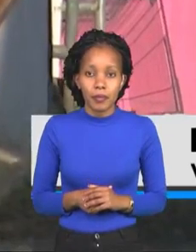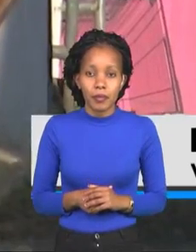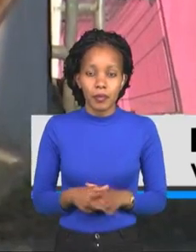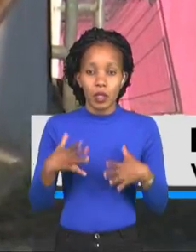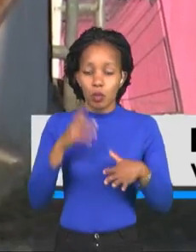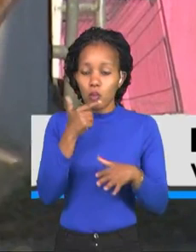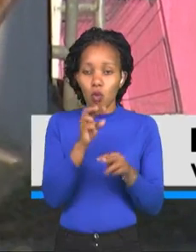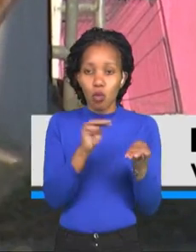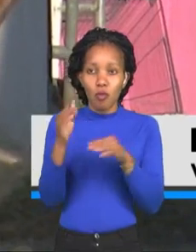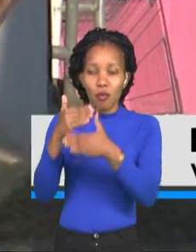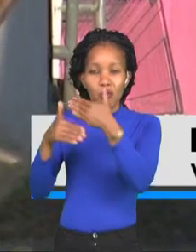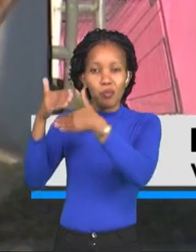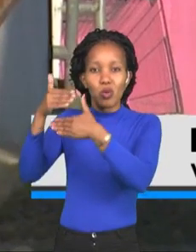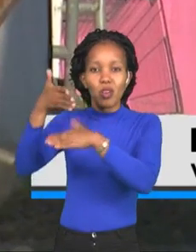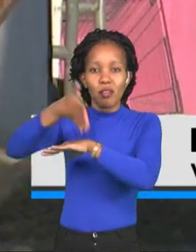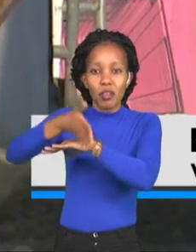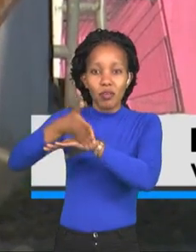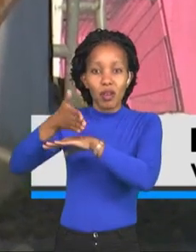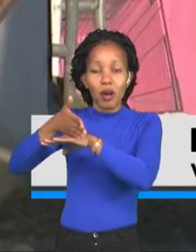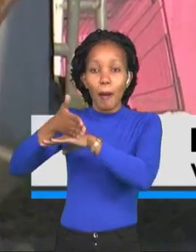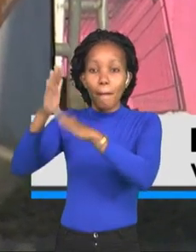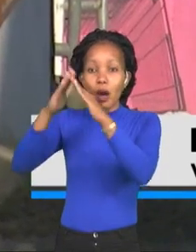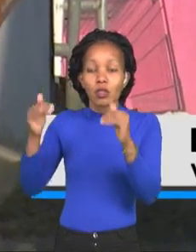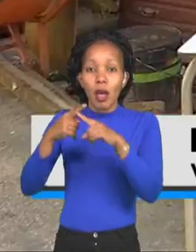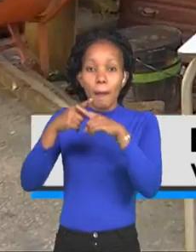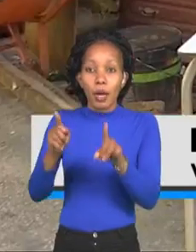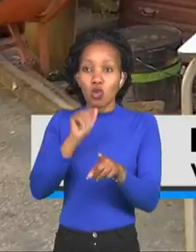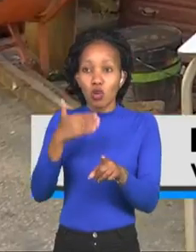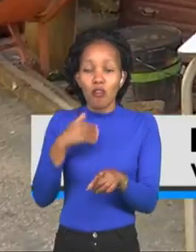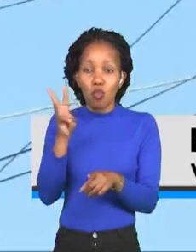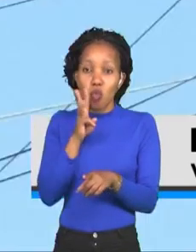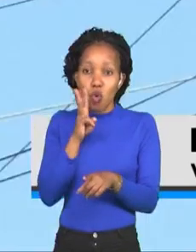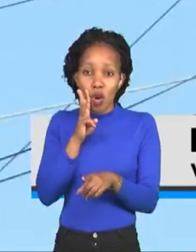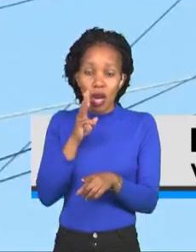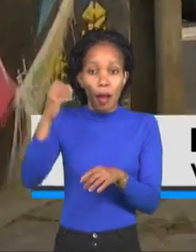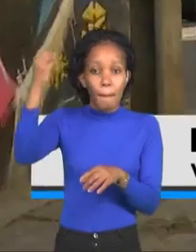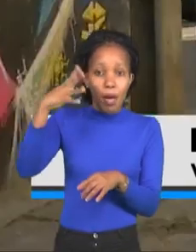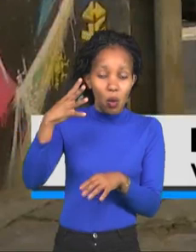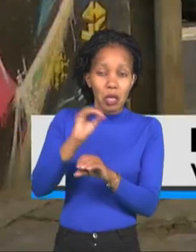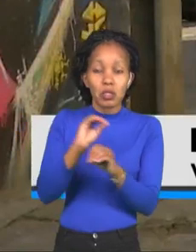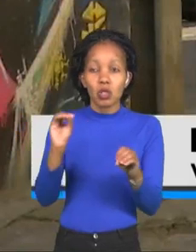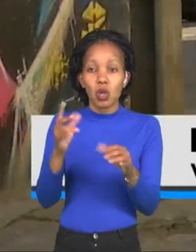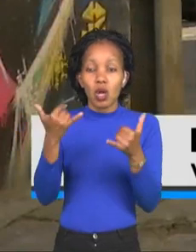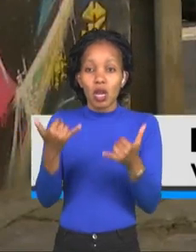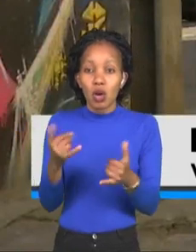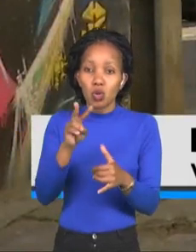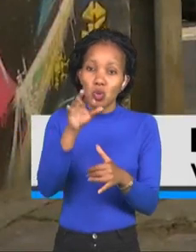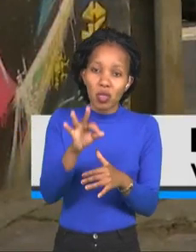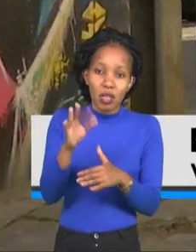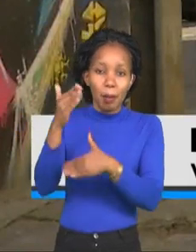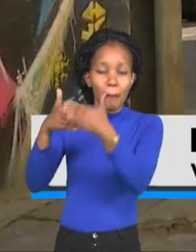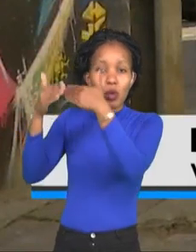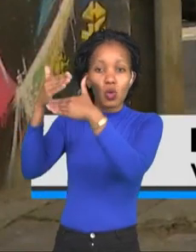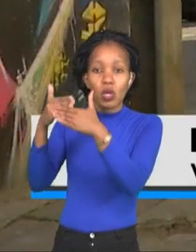Migrants built illegal sheds and basic infrastructure, but there was no running water, sewage or electricity. Now sturdy two- or three-story